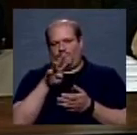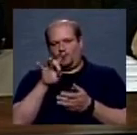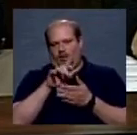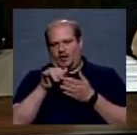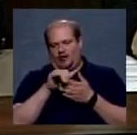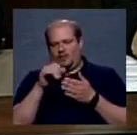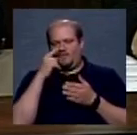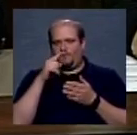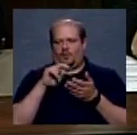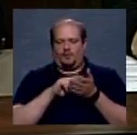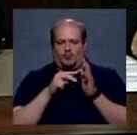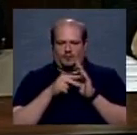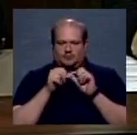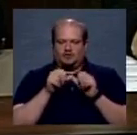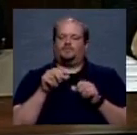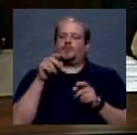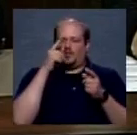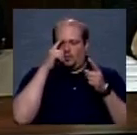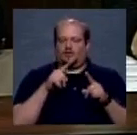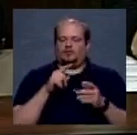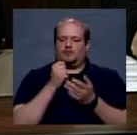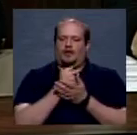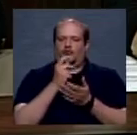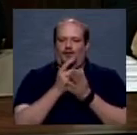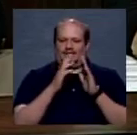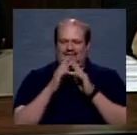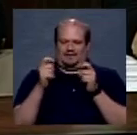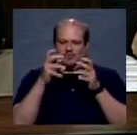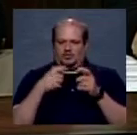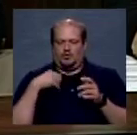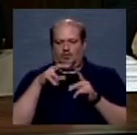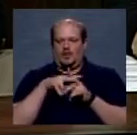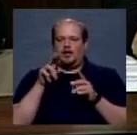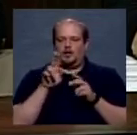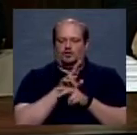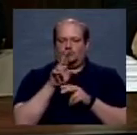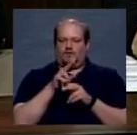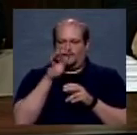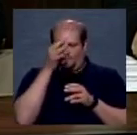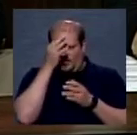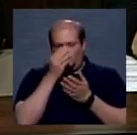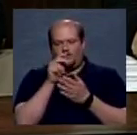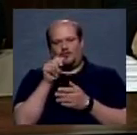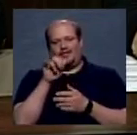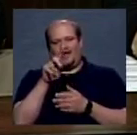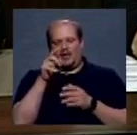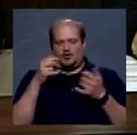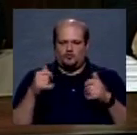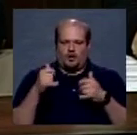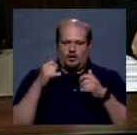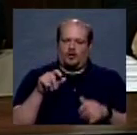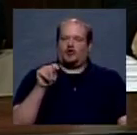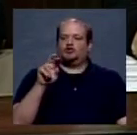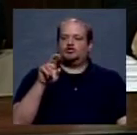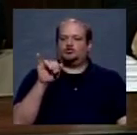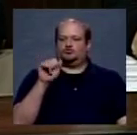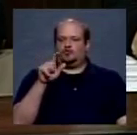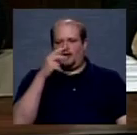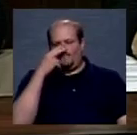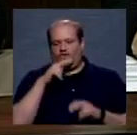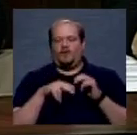$230,048, and for the purposes, a resolution authorizes the city manager to apply for and utilize federal aid recreation trail funds for